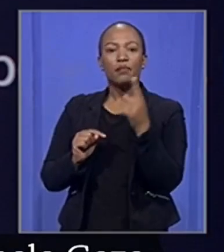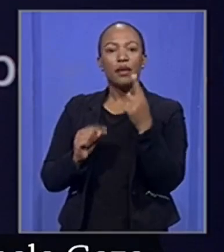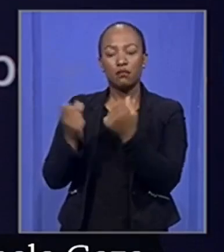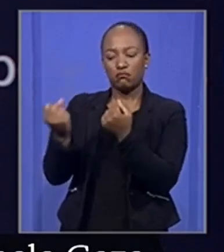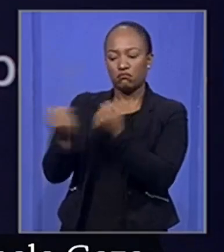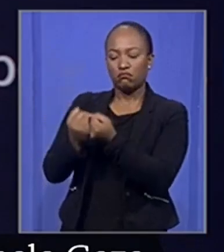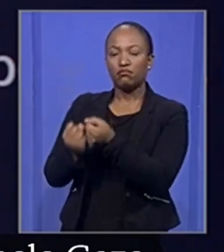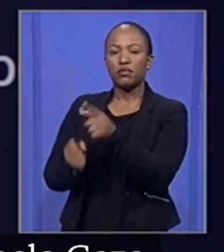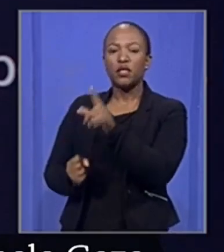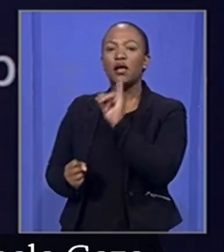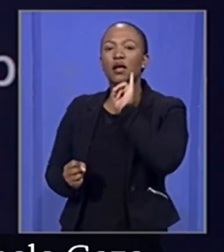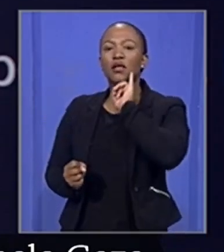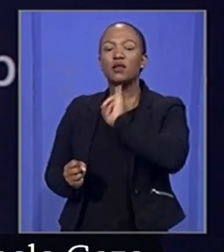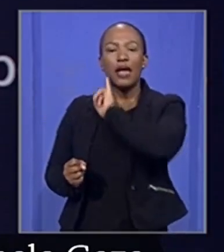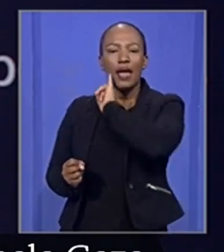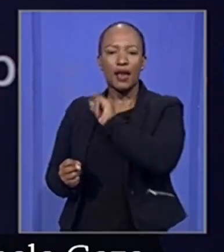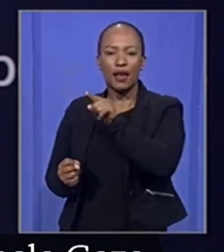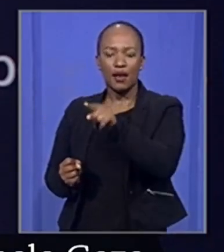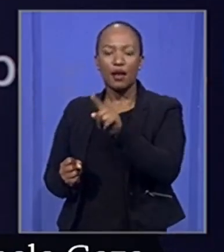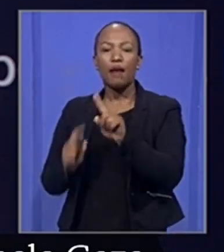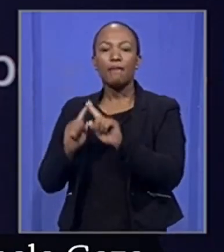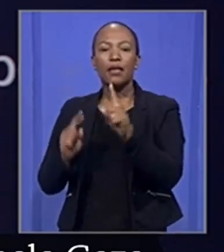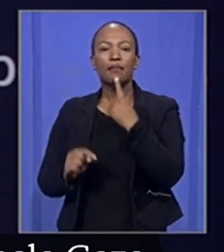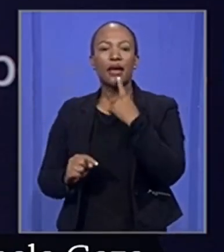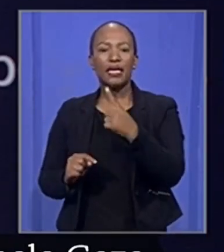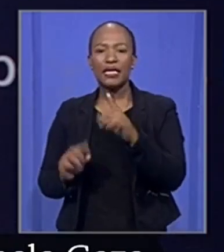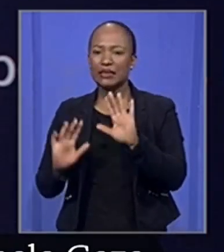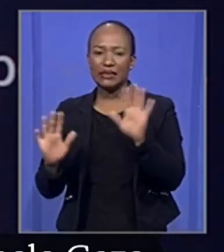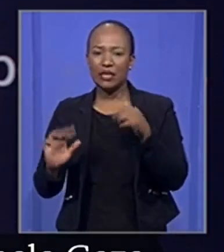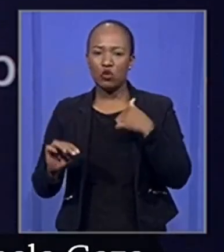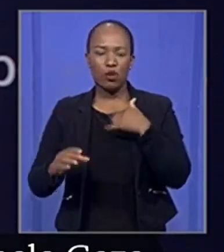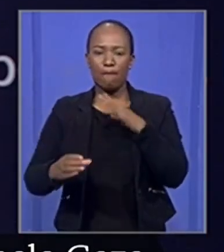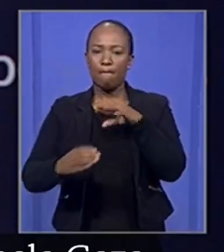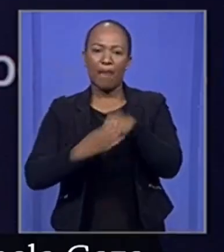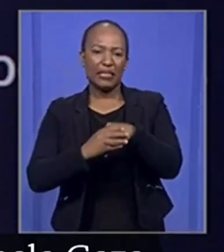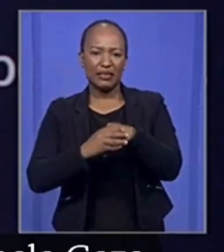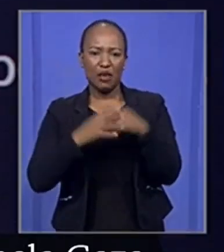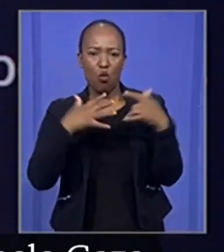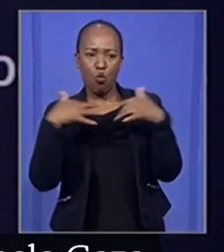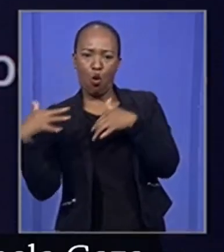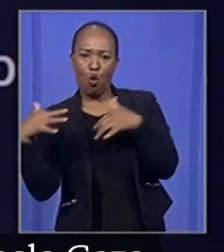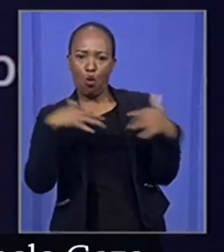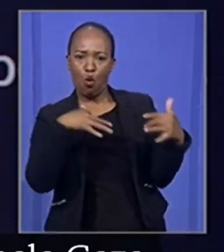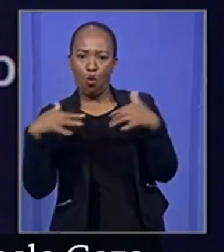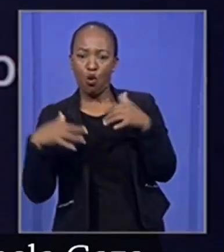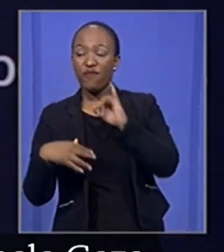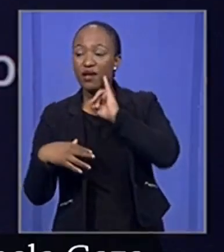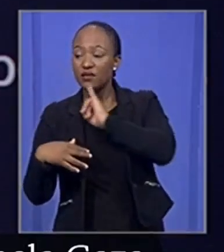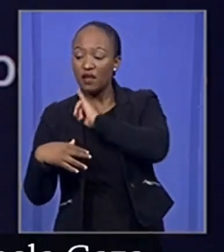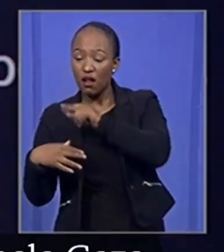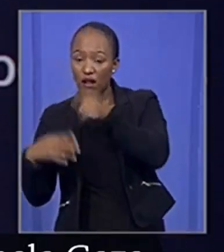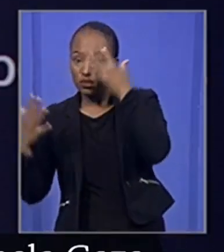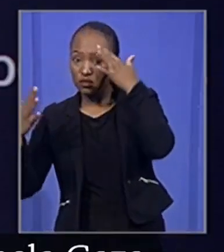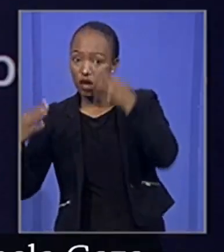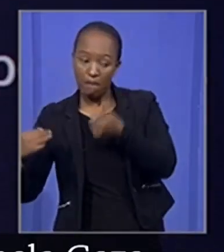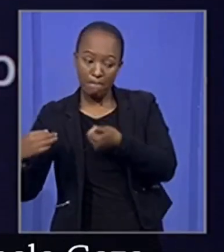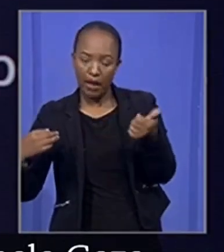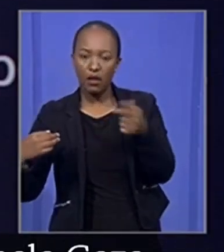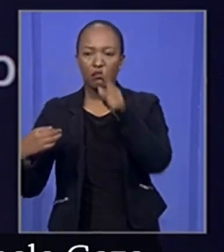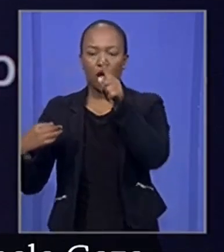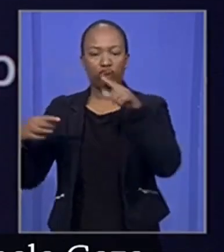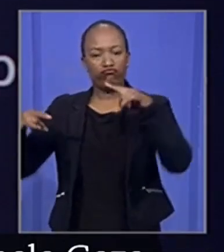ya Israel ha ile mona ba boletse hore ba keke ba eba karolo ya ntwa ibang Israel e nka qeto ya hore ya